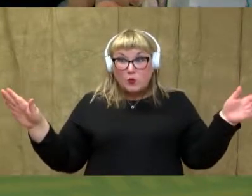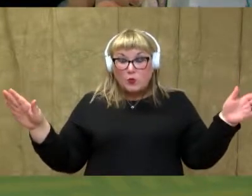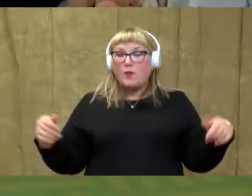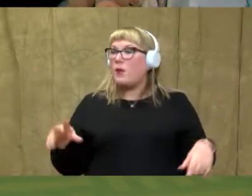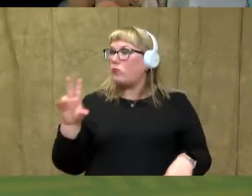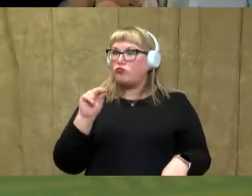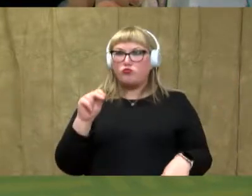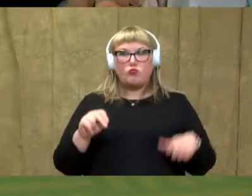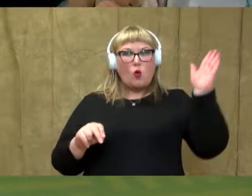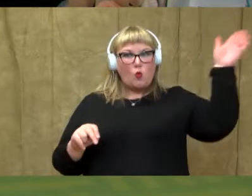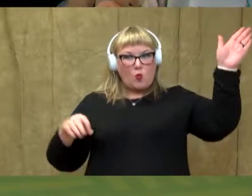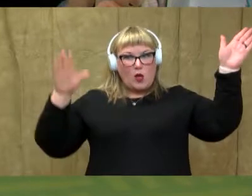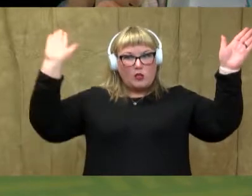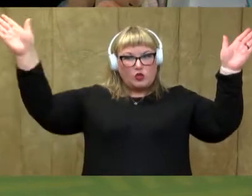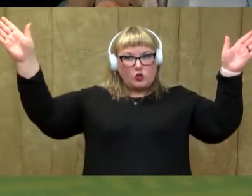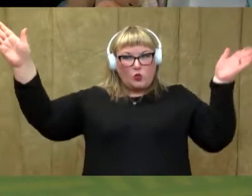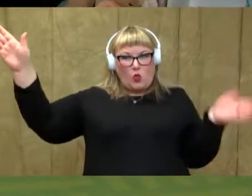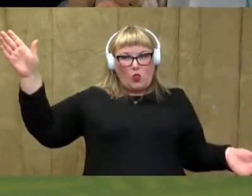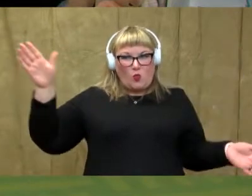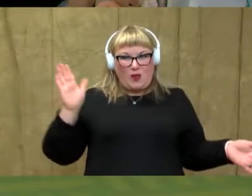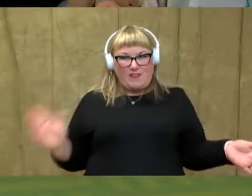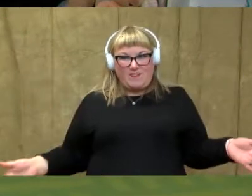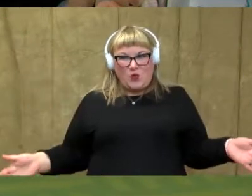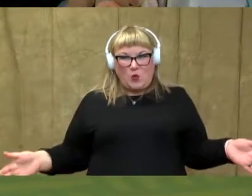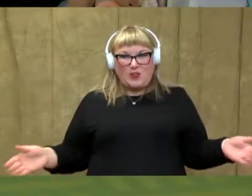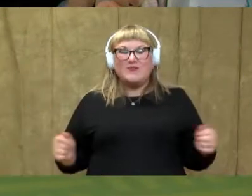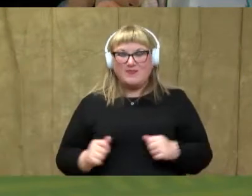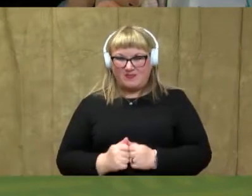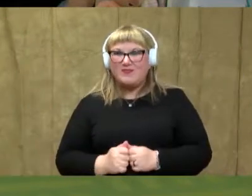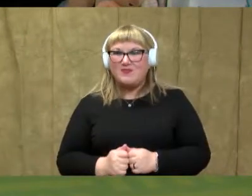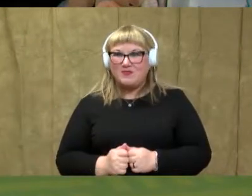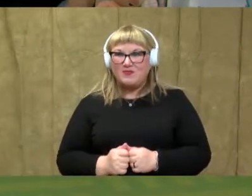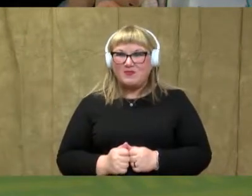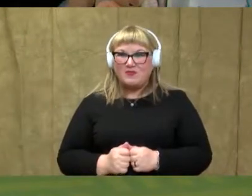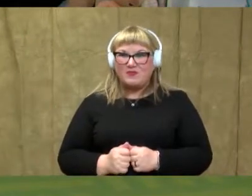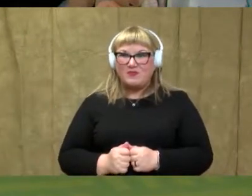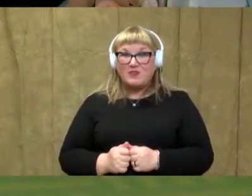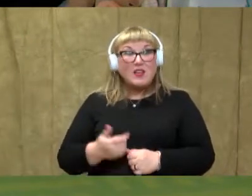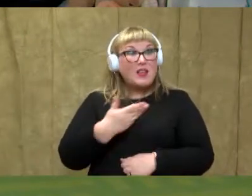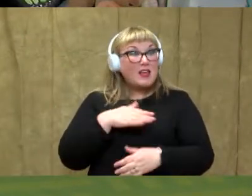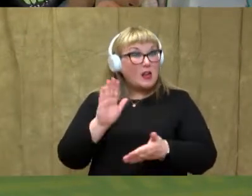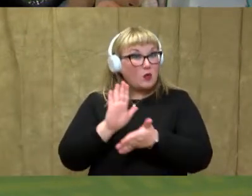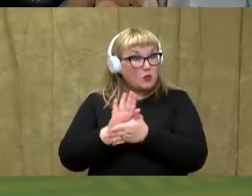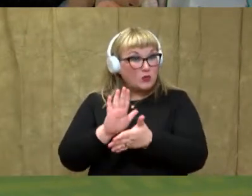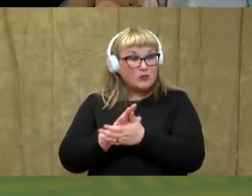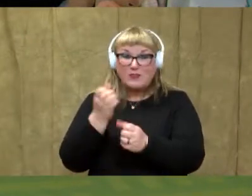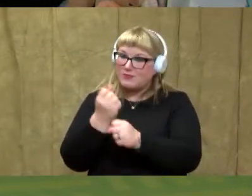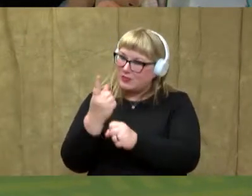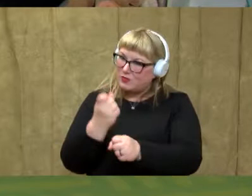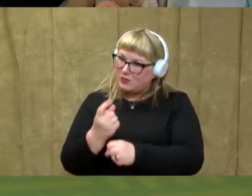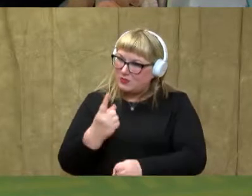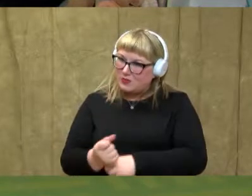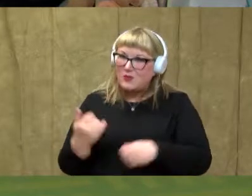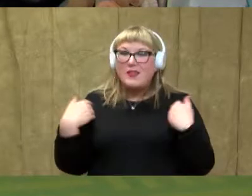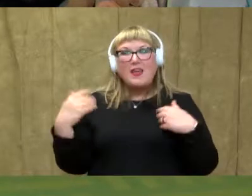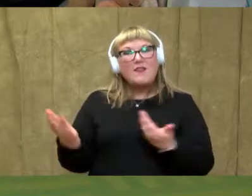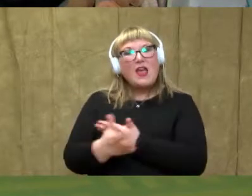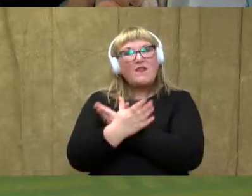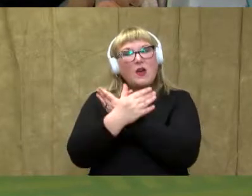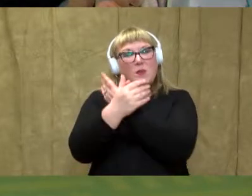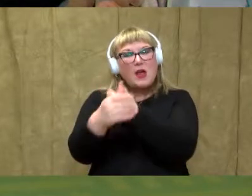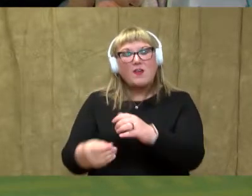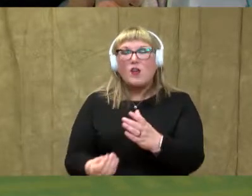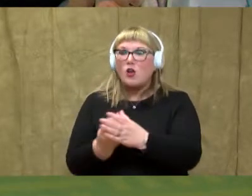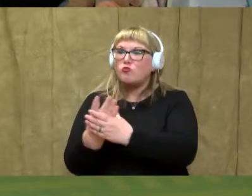1, 2, 3, 4. And did you know at our school at E.R. Dixon every year we have a beautiful butterfly garden,